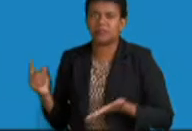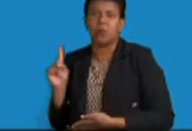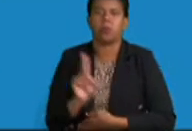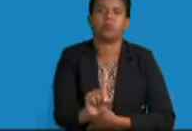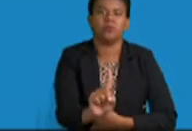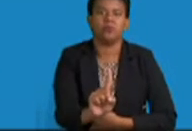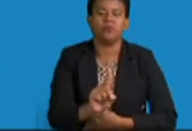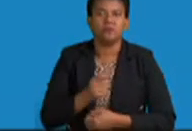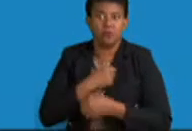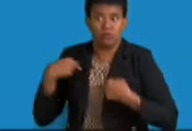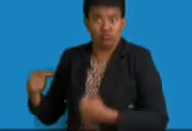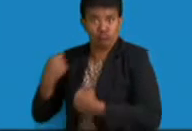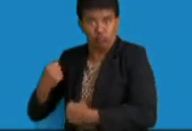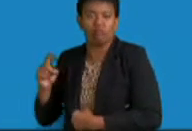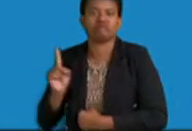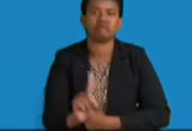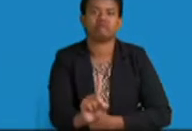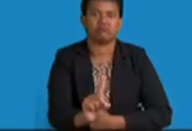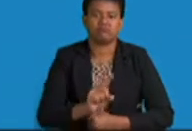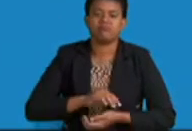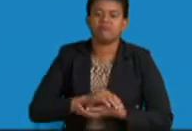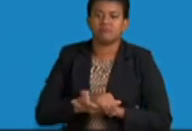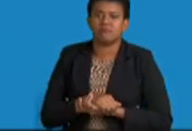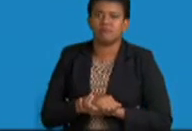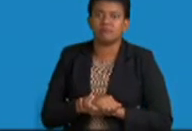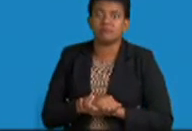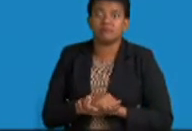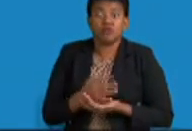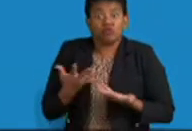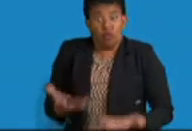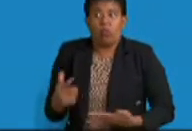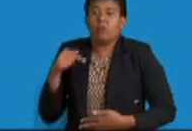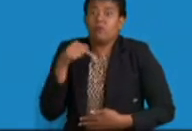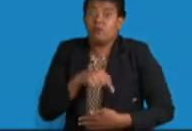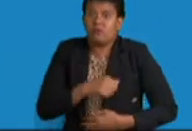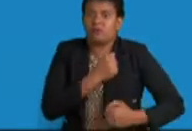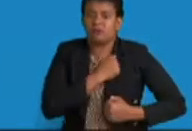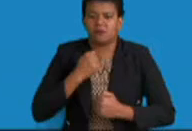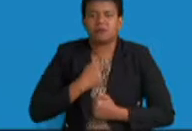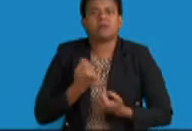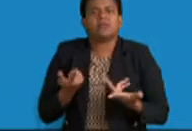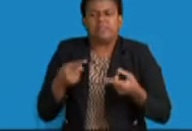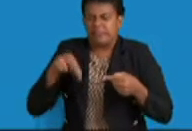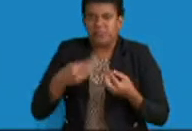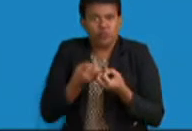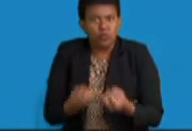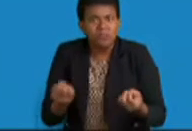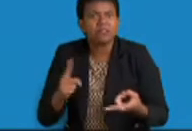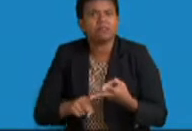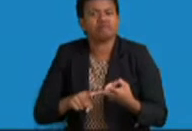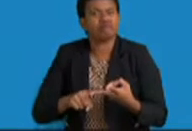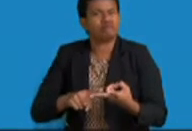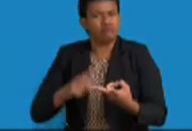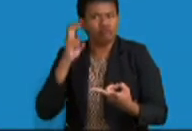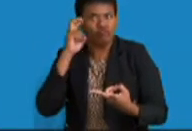As first respondents, the military needs to be equipped and trained to deal with HADR necessities.